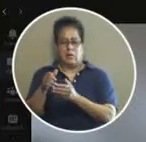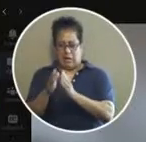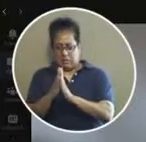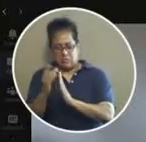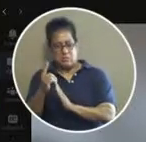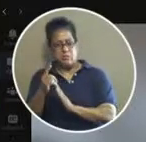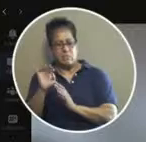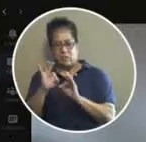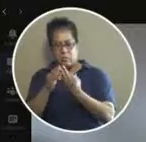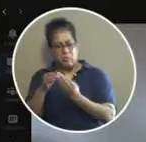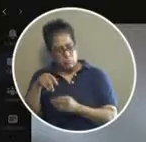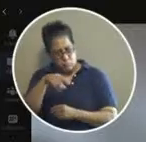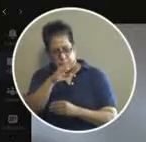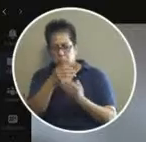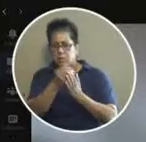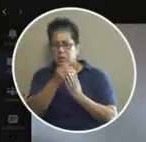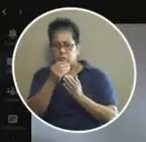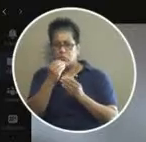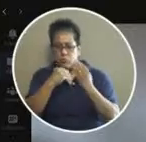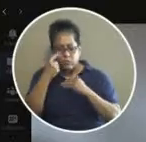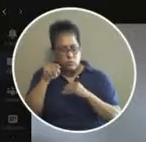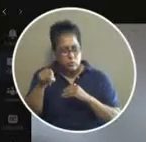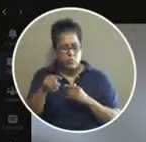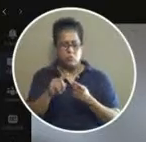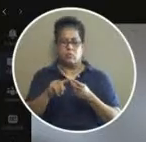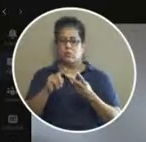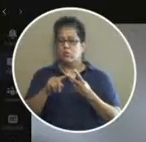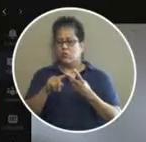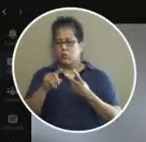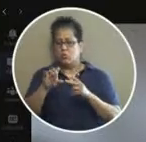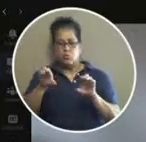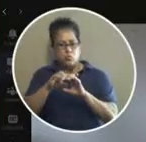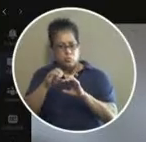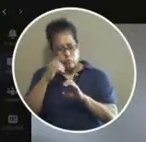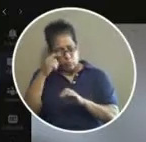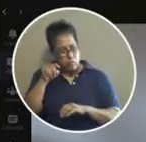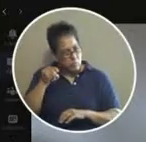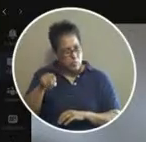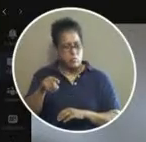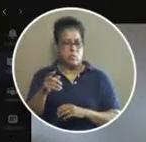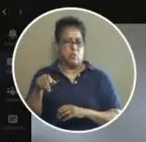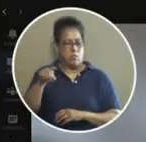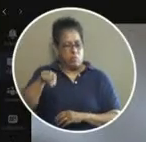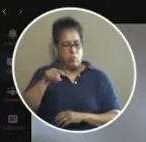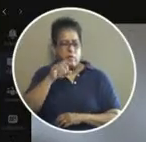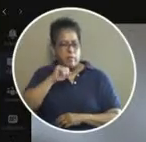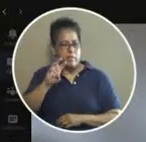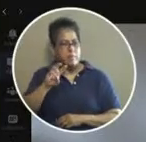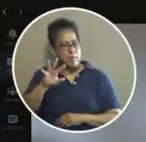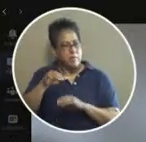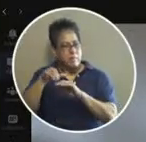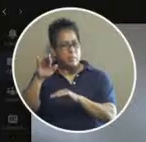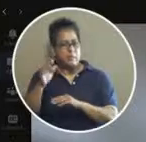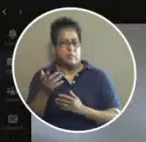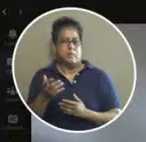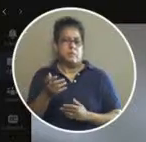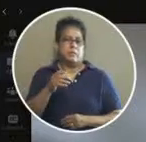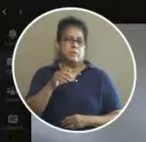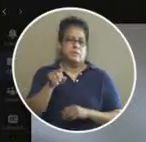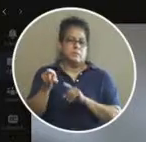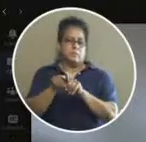get someone else to do the things that you need to do because of that, of what I just said. We